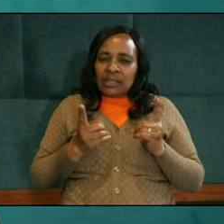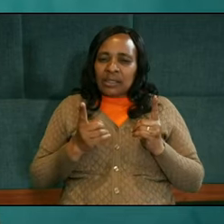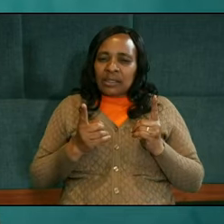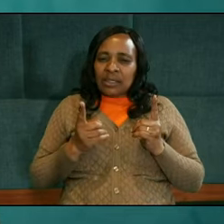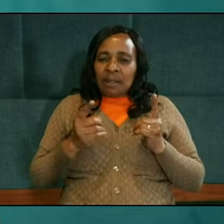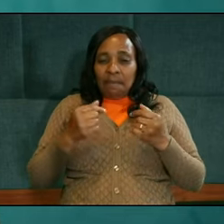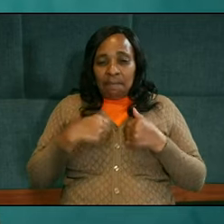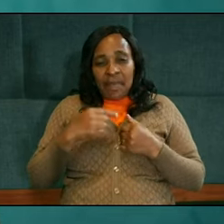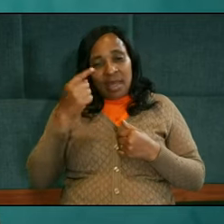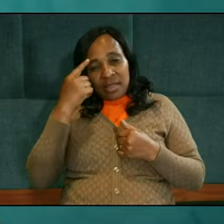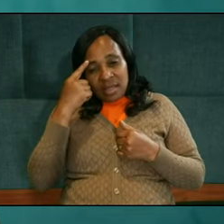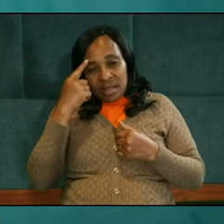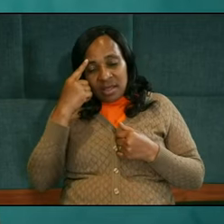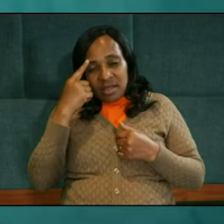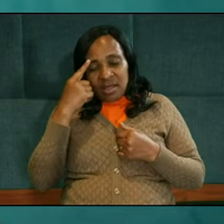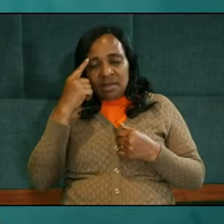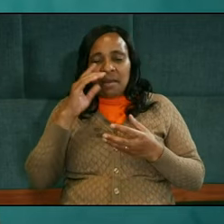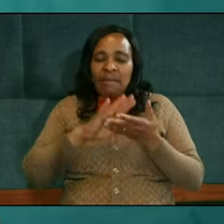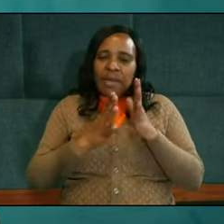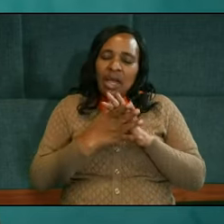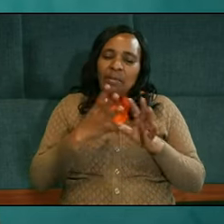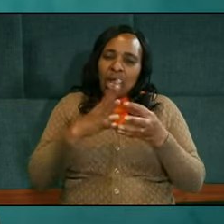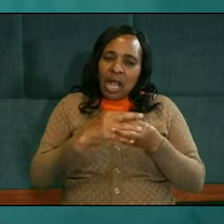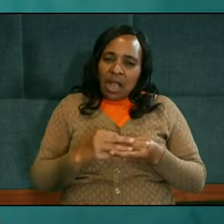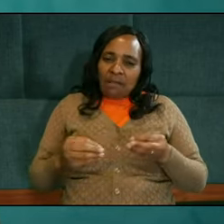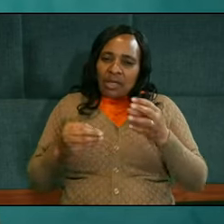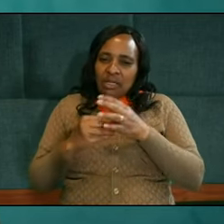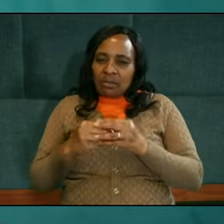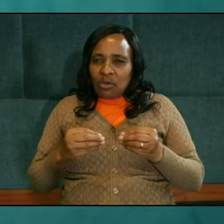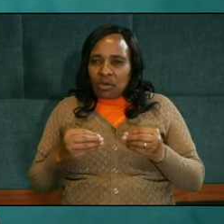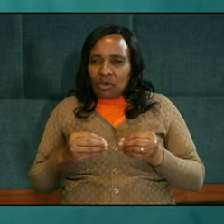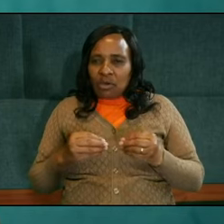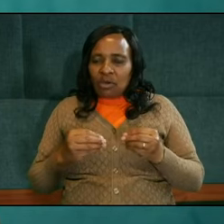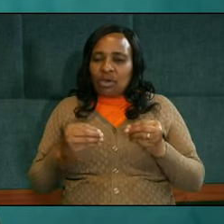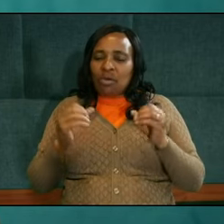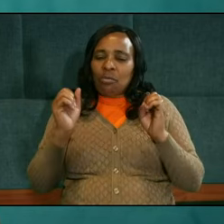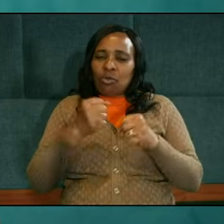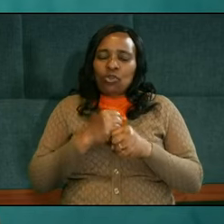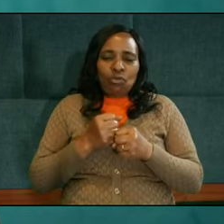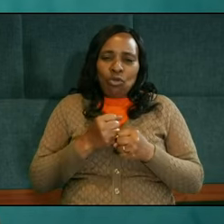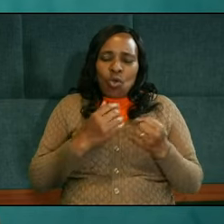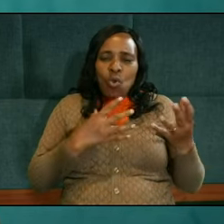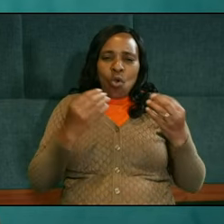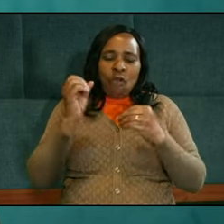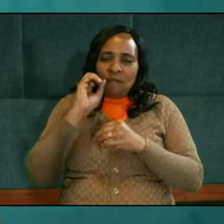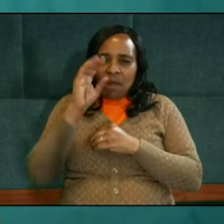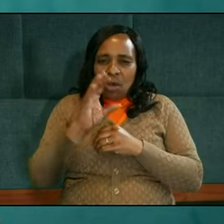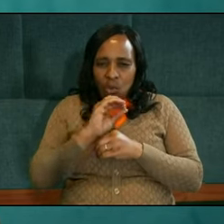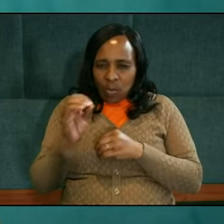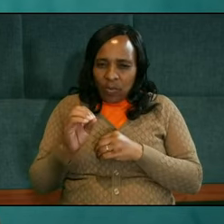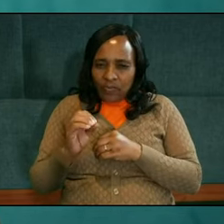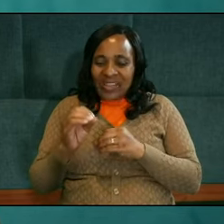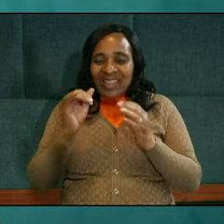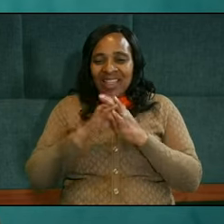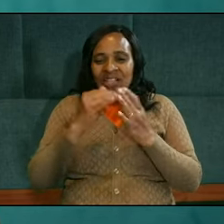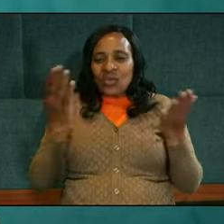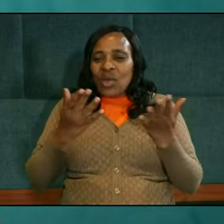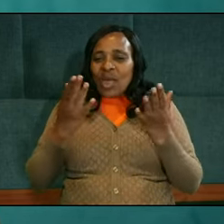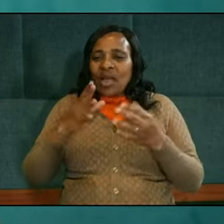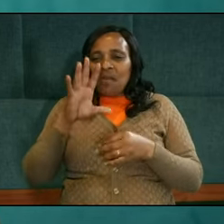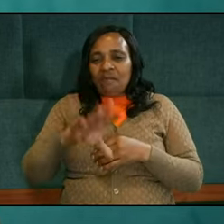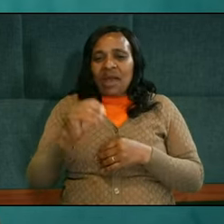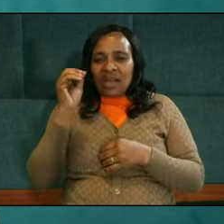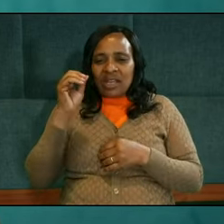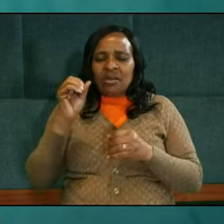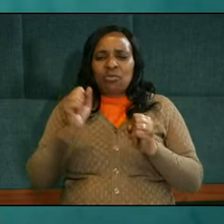guess he got comfortable, and maybe did not consult God as much, and that's why you'll find that he may